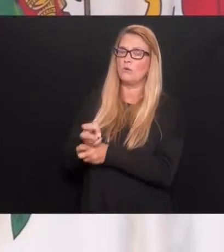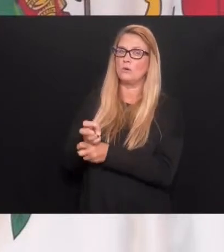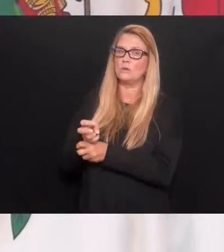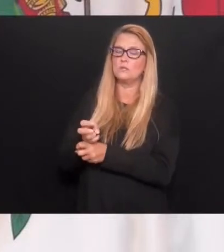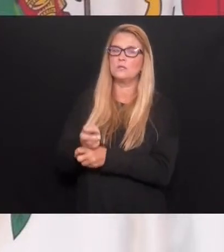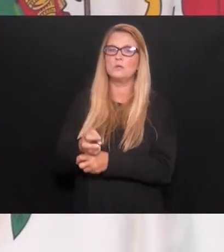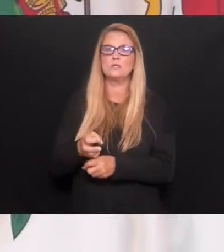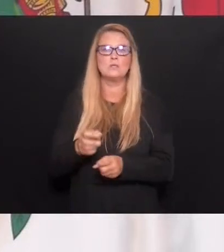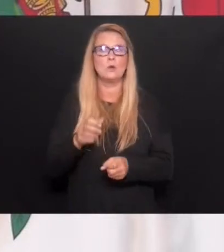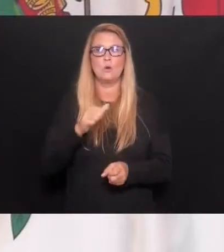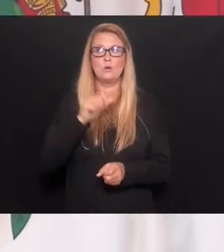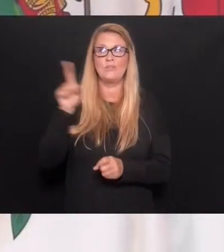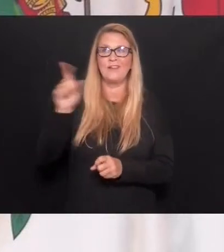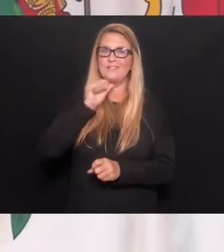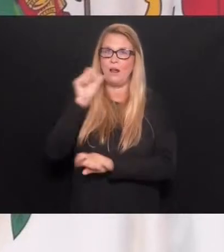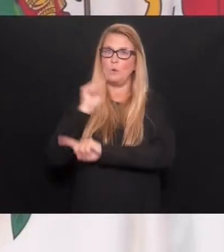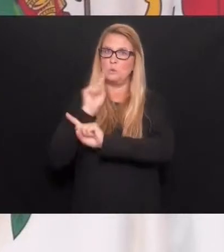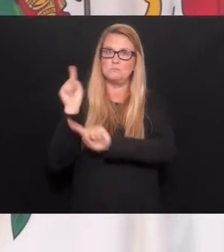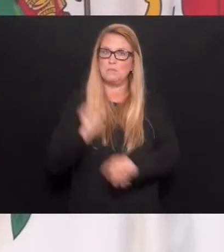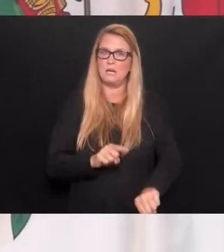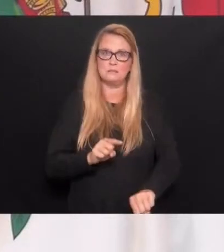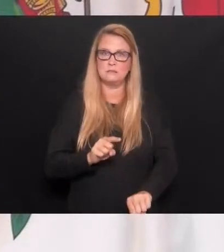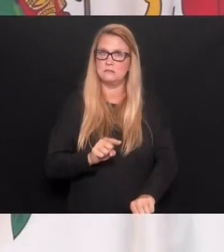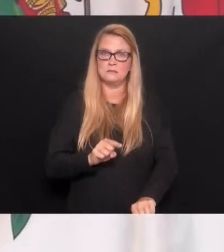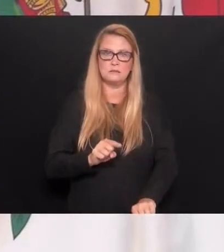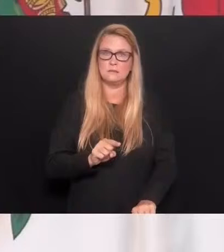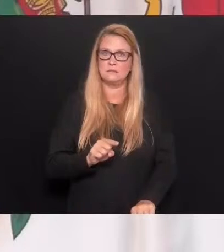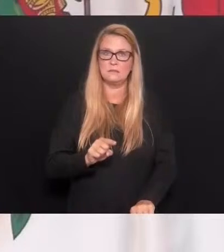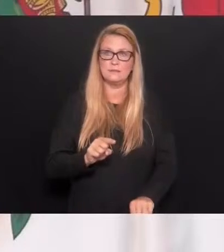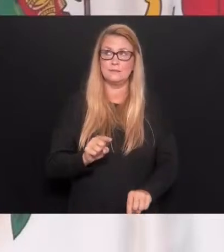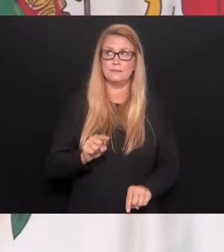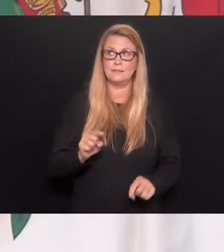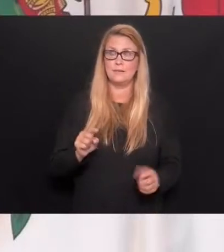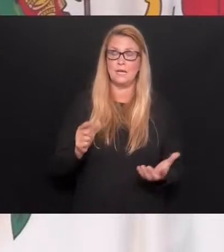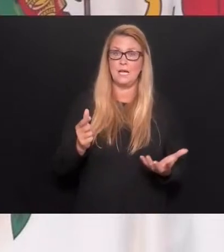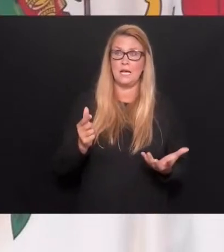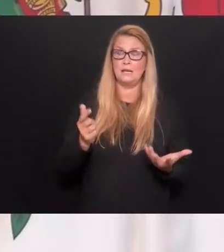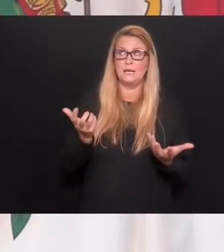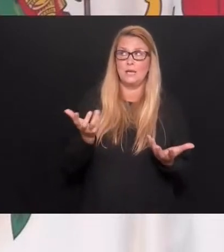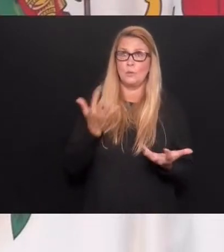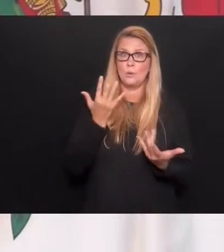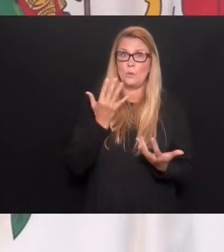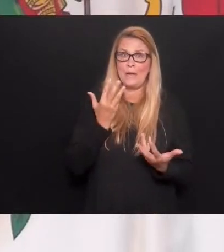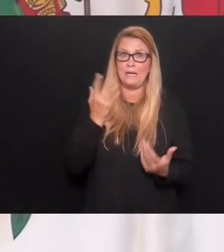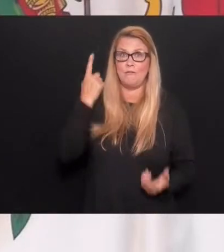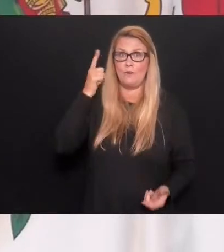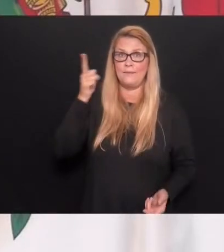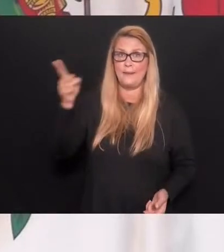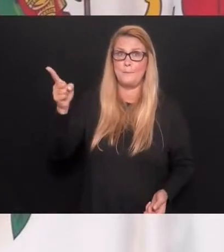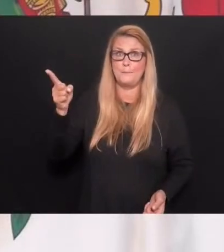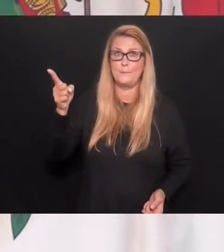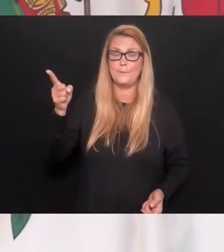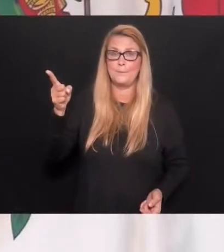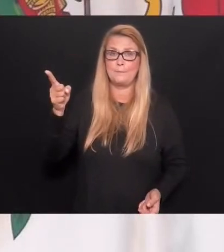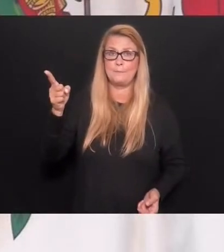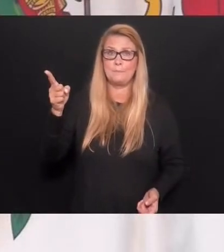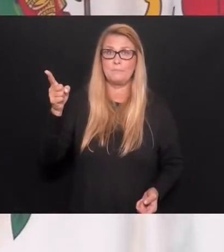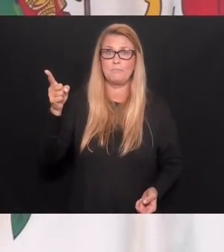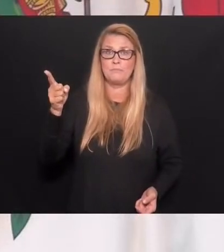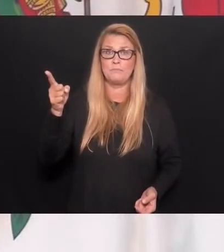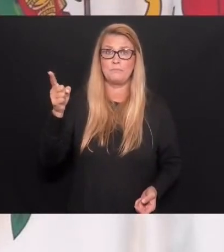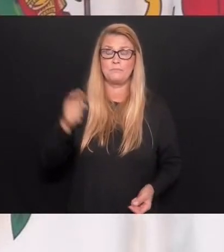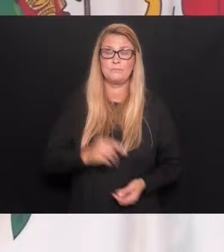not getting the feedback at all that we would hope that we would get. And it's just,